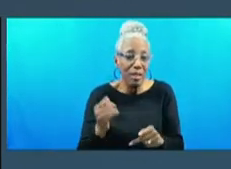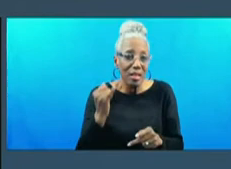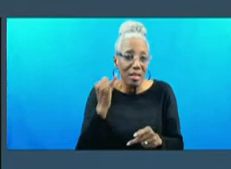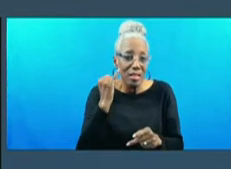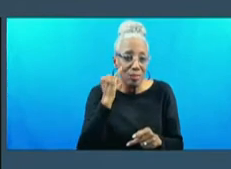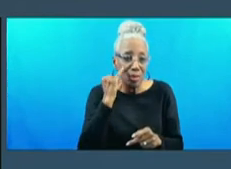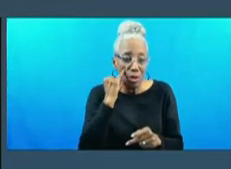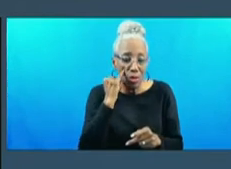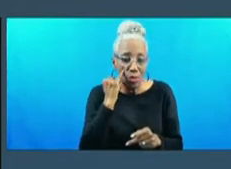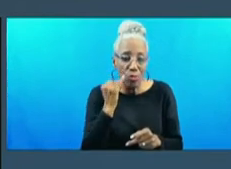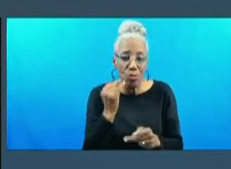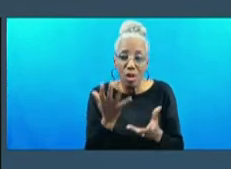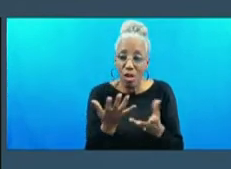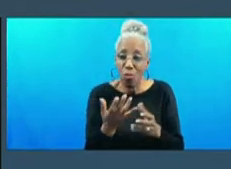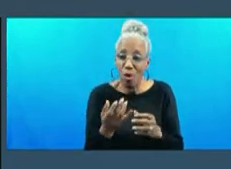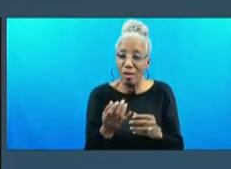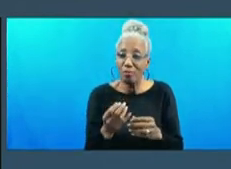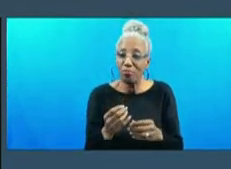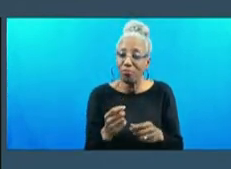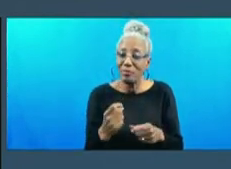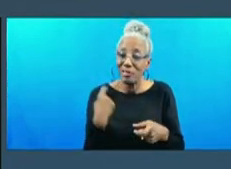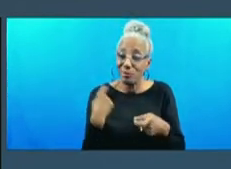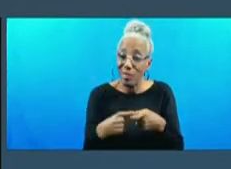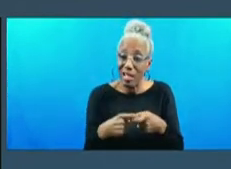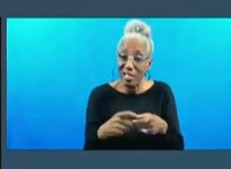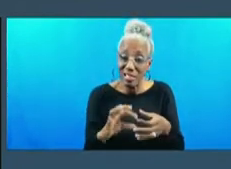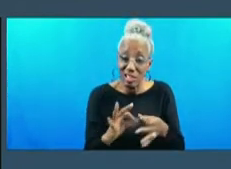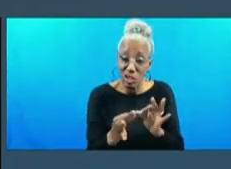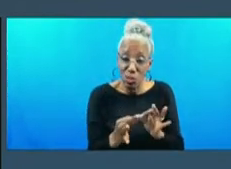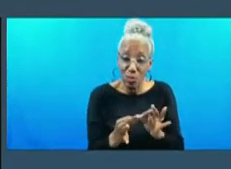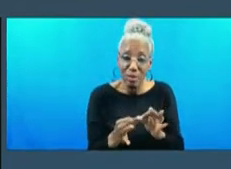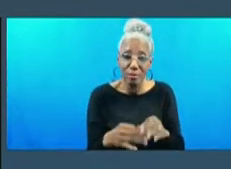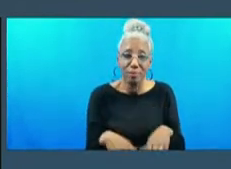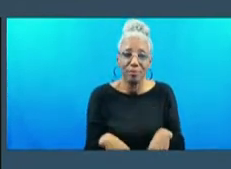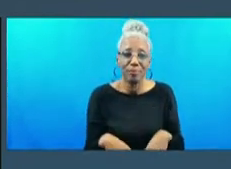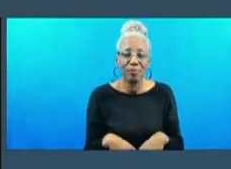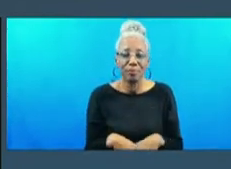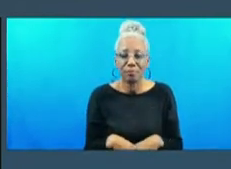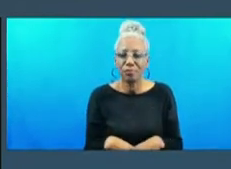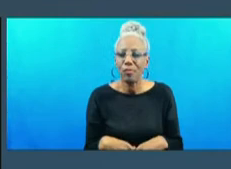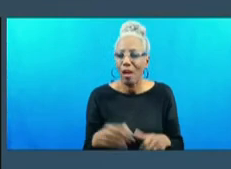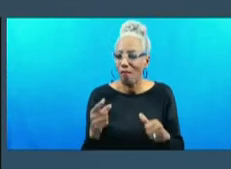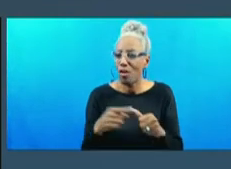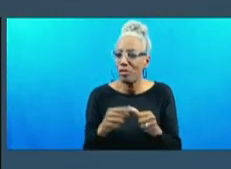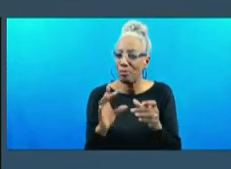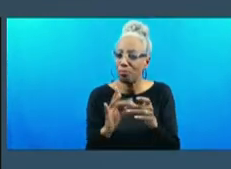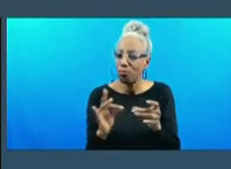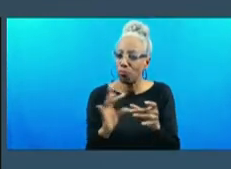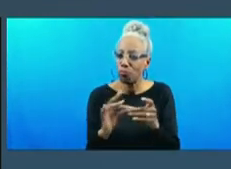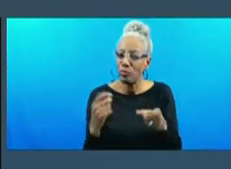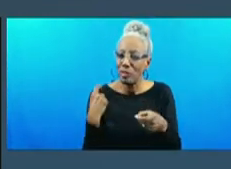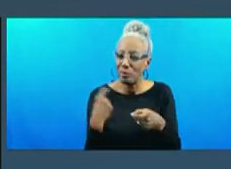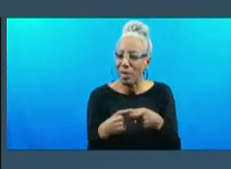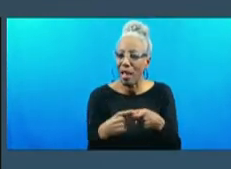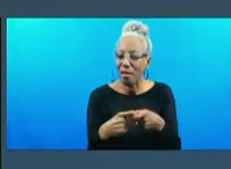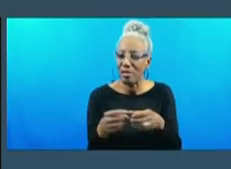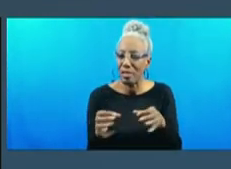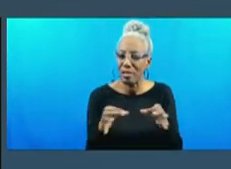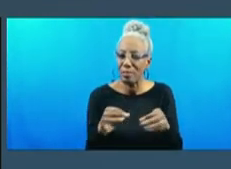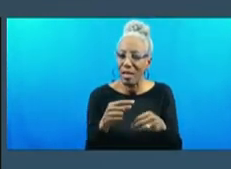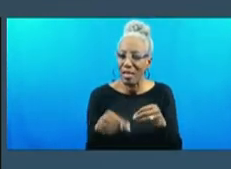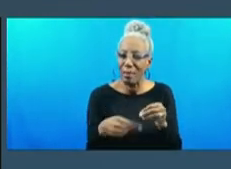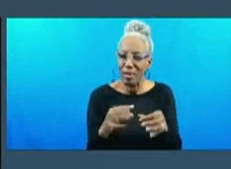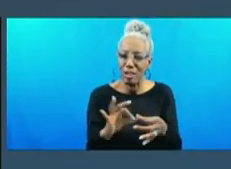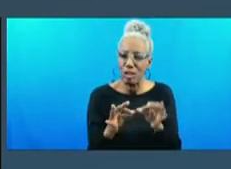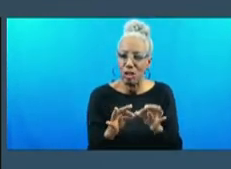say it first in Spanish and then in English. Aquellos de nosotros que tenemos problemas con la interpretación, en su pantalla abajo